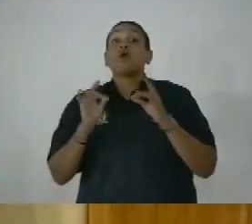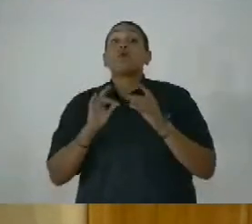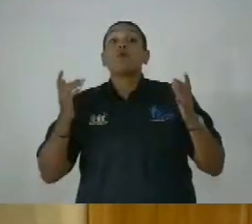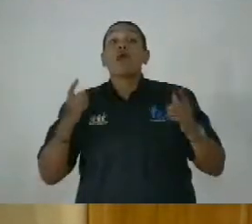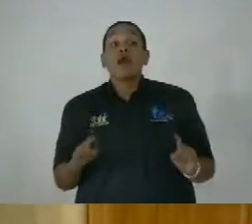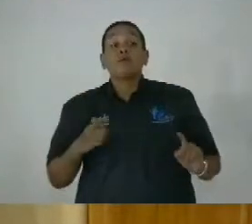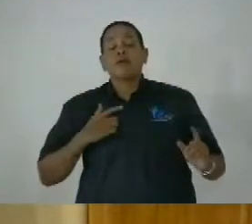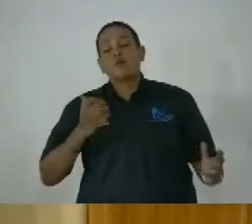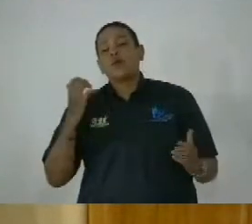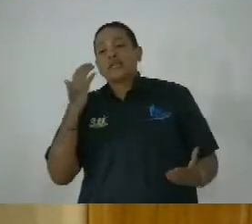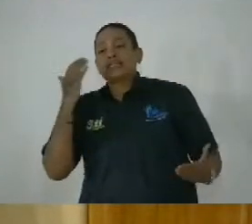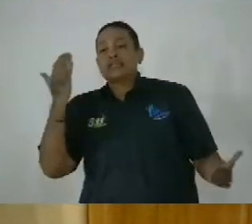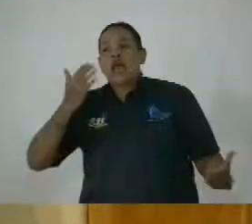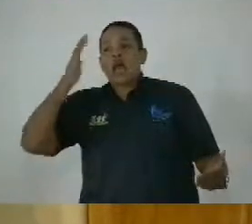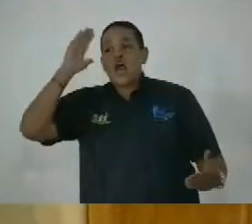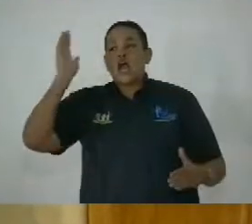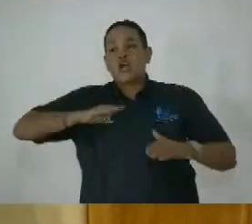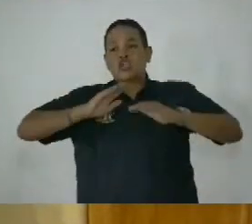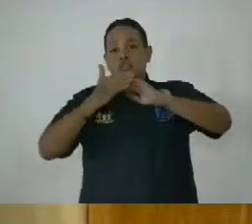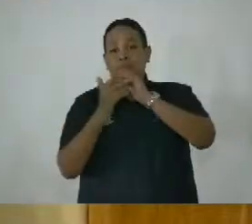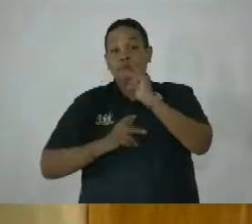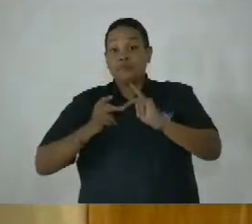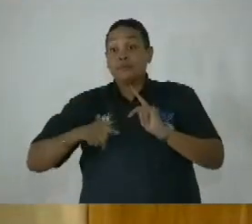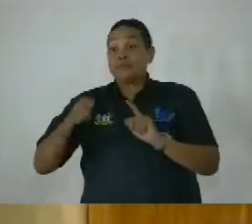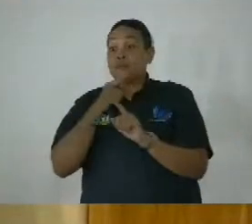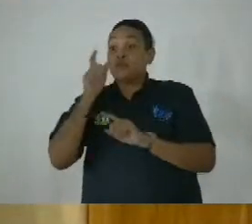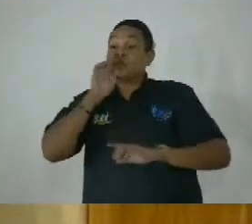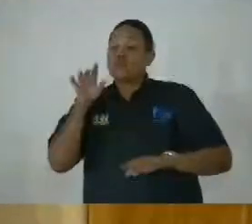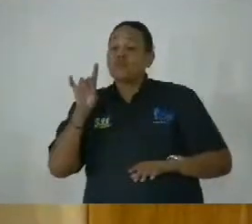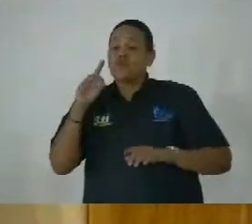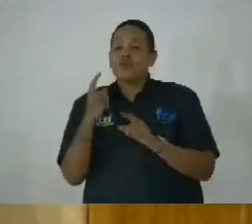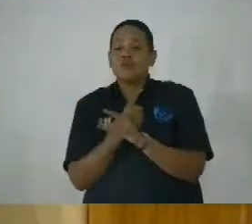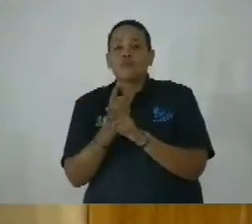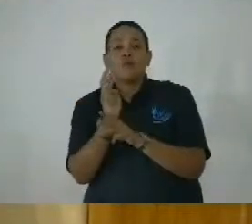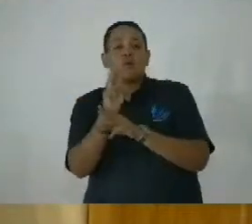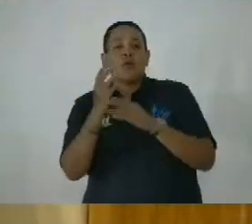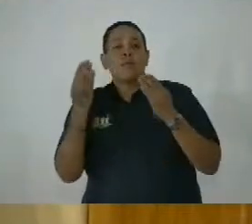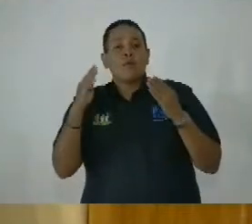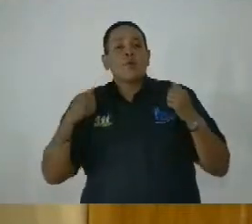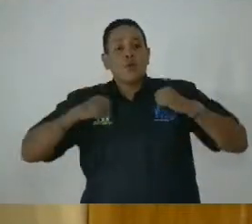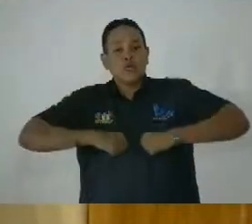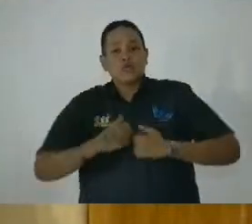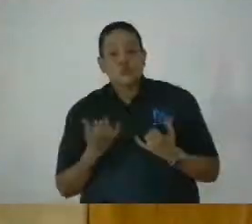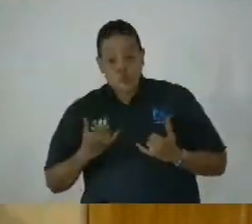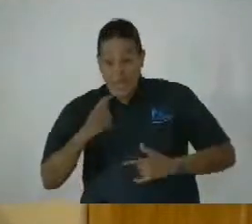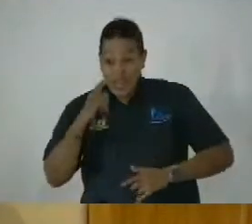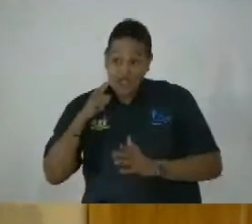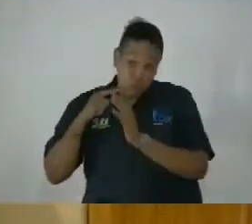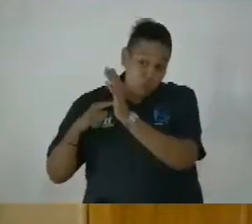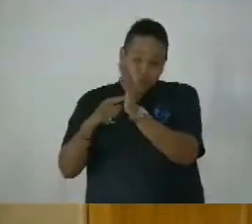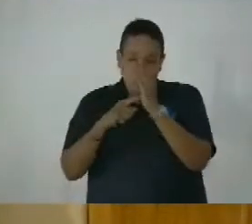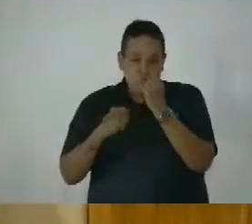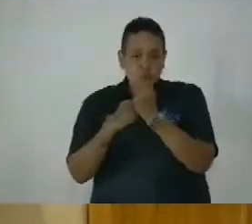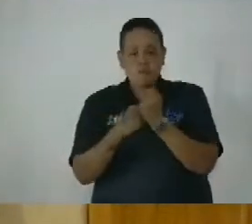thank all the Jamaicans who found it appropriate to wear blue today and signal their